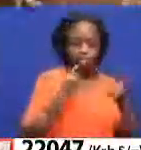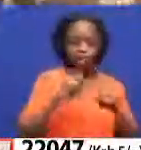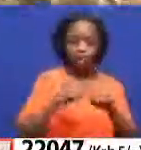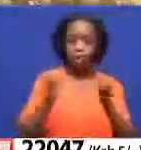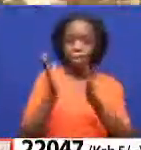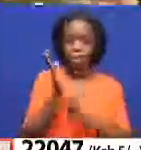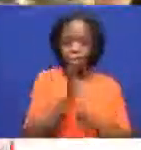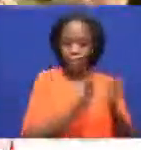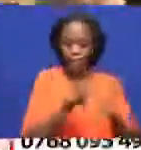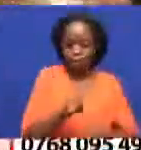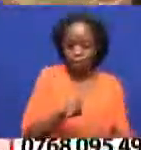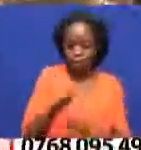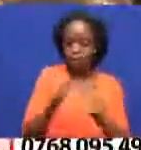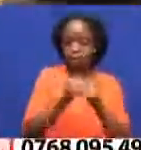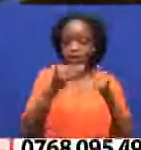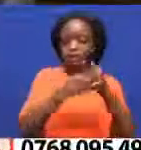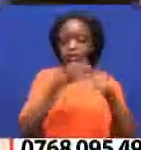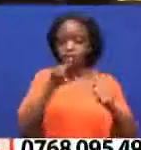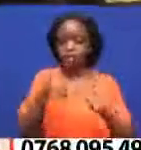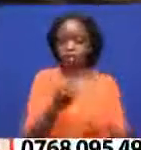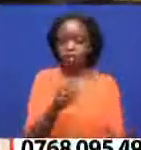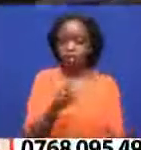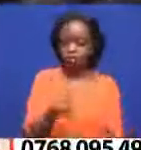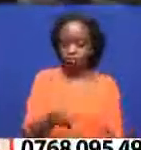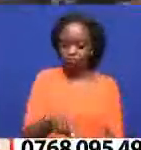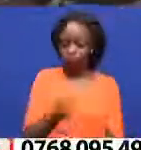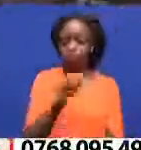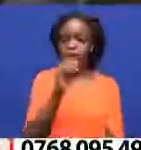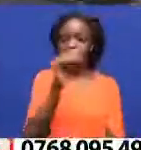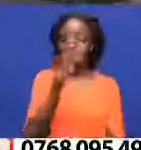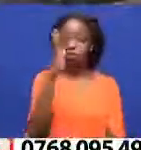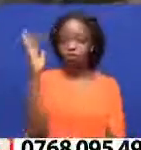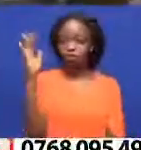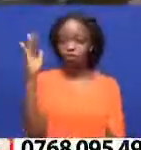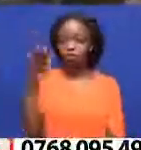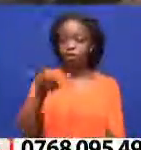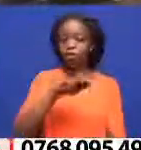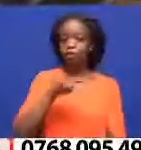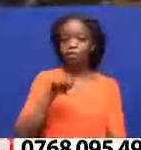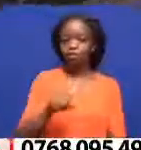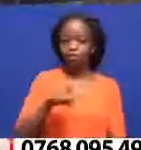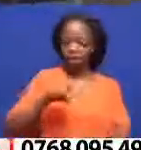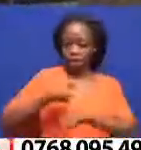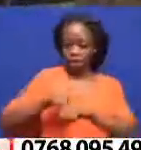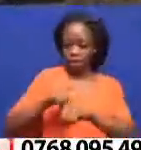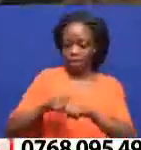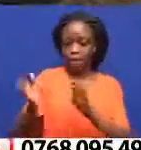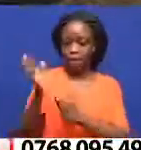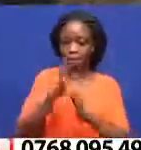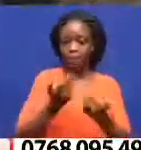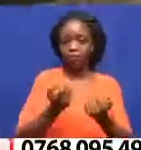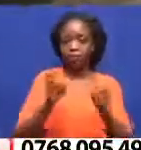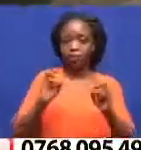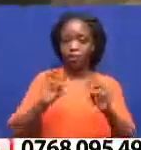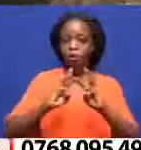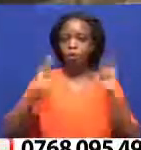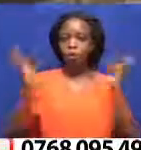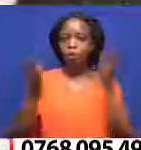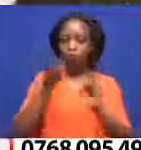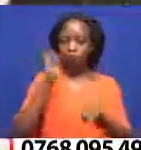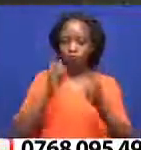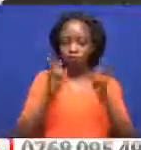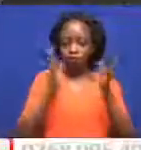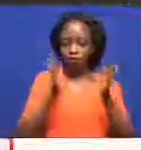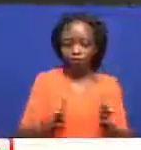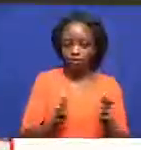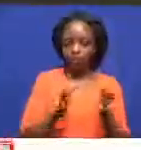to plant 18,000 tree seedlings at Kaptagat Forest. During the exercise, World Marathon champion Eliud